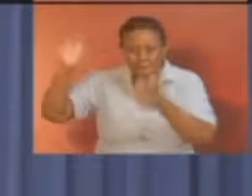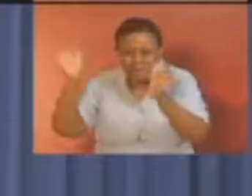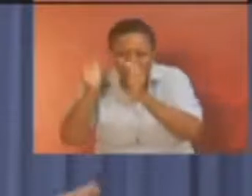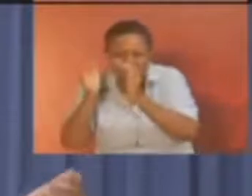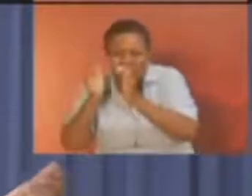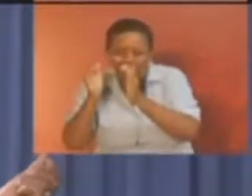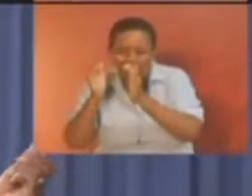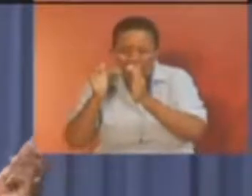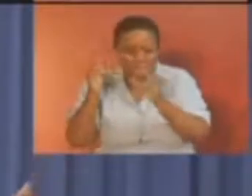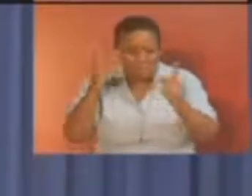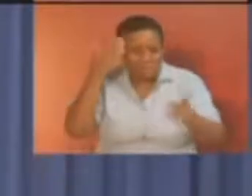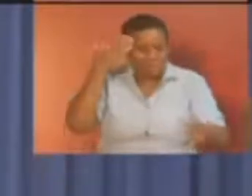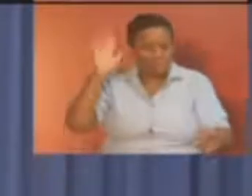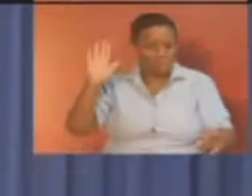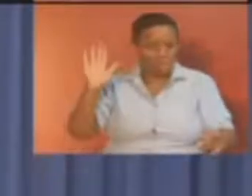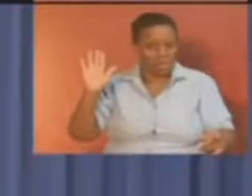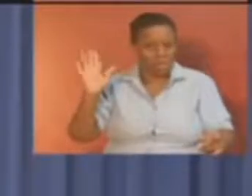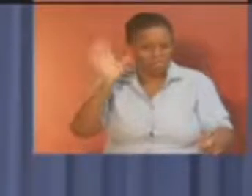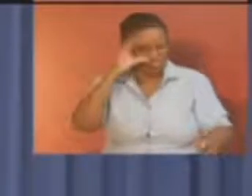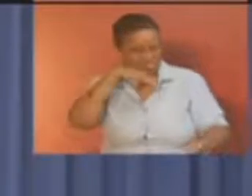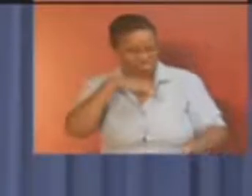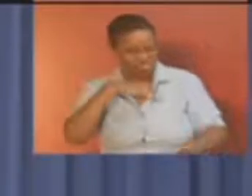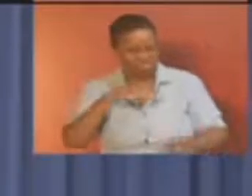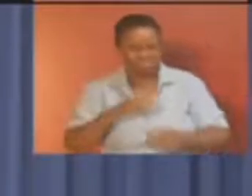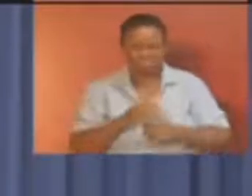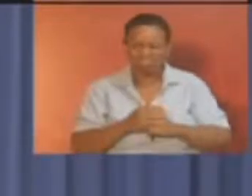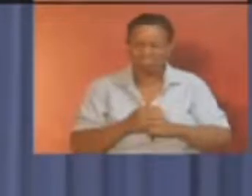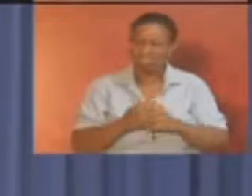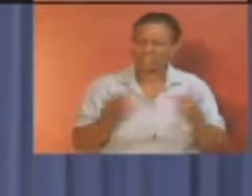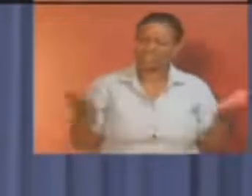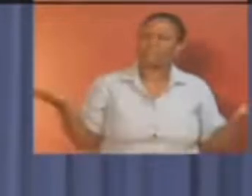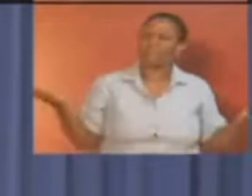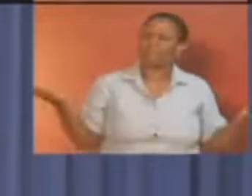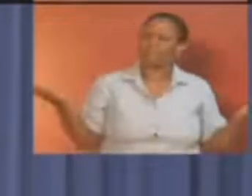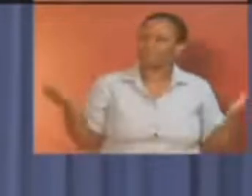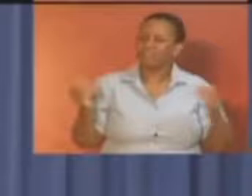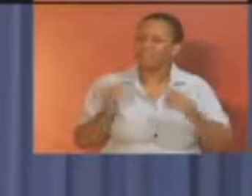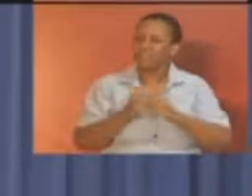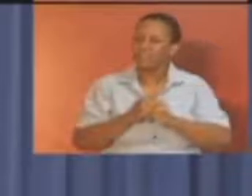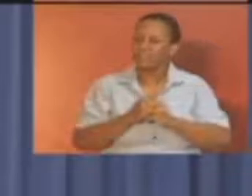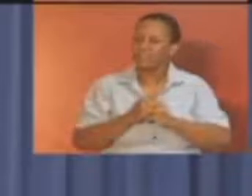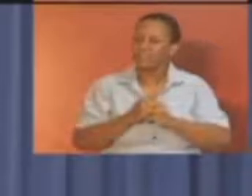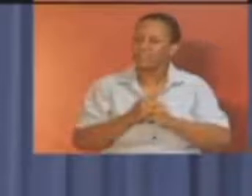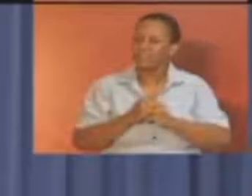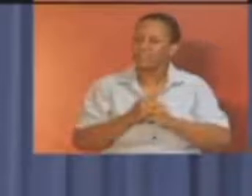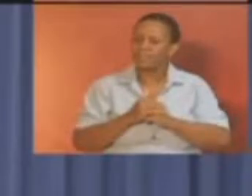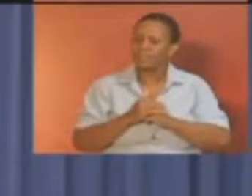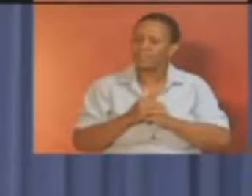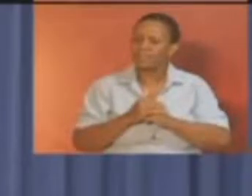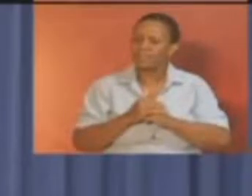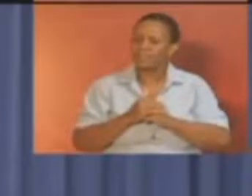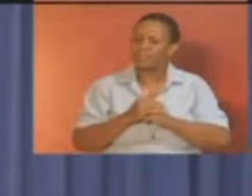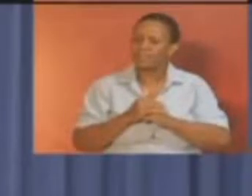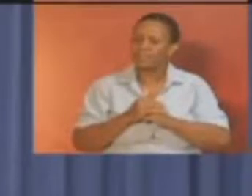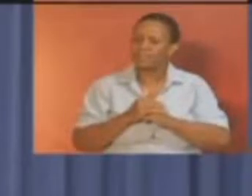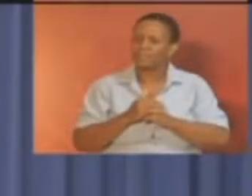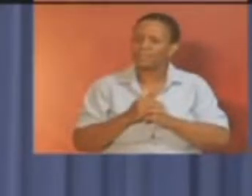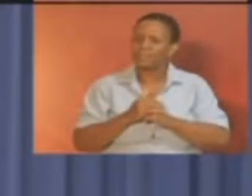if it was up in, Cachipo or Platanal, I mean, I would have excused that. They might have had a bad